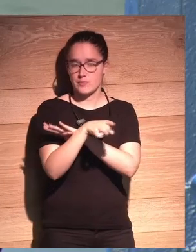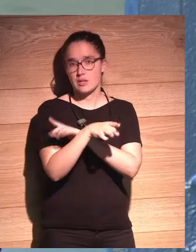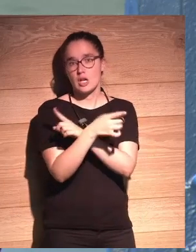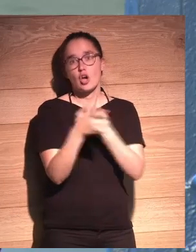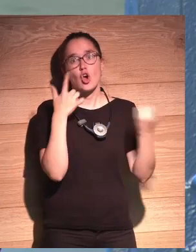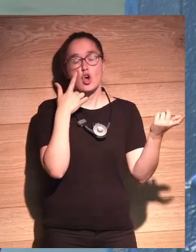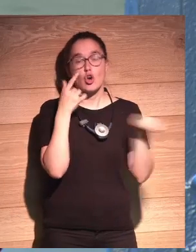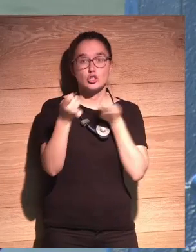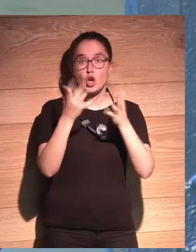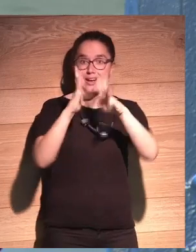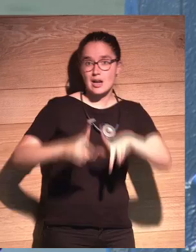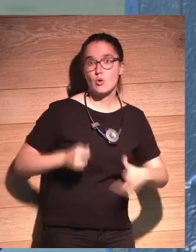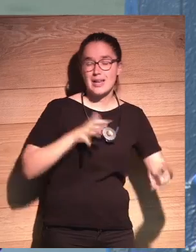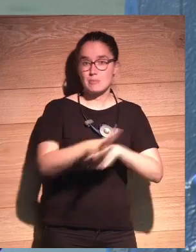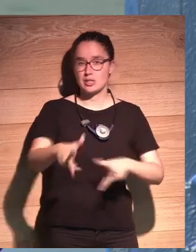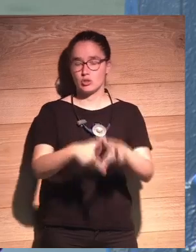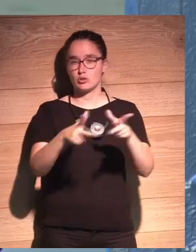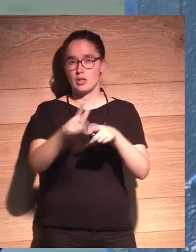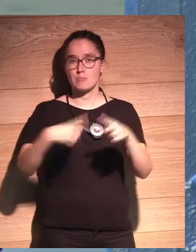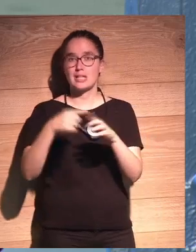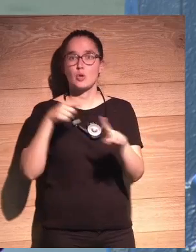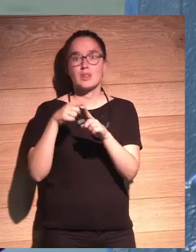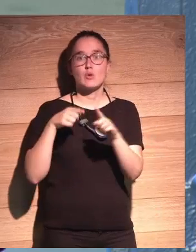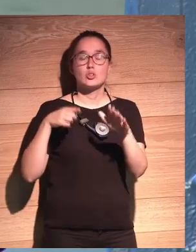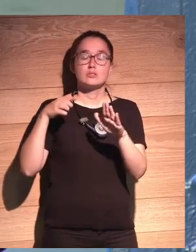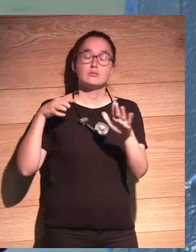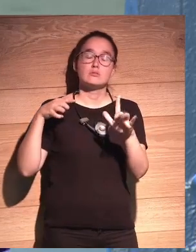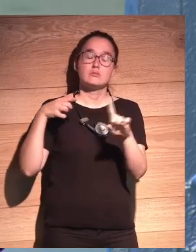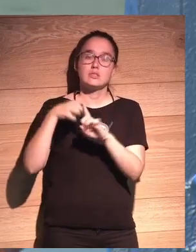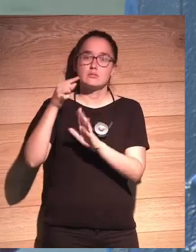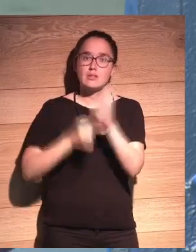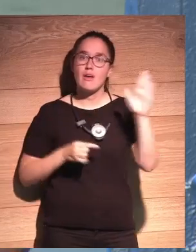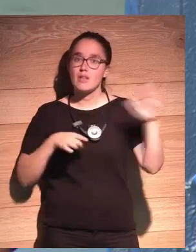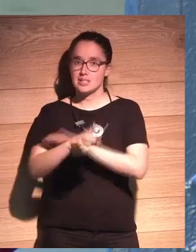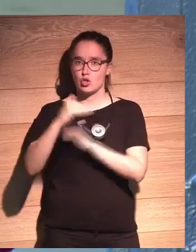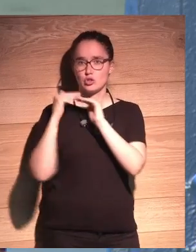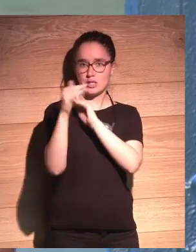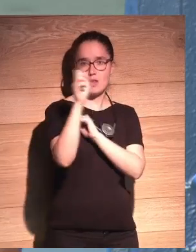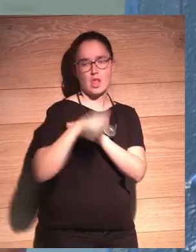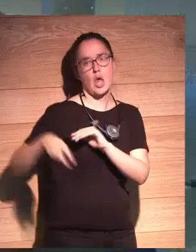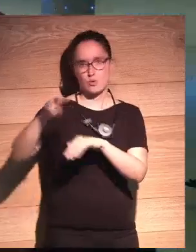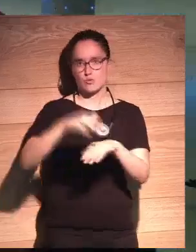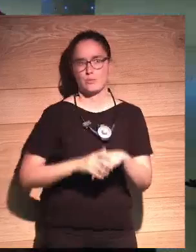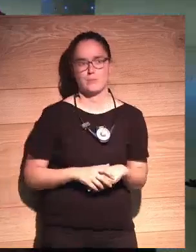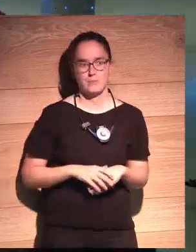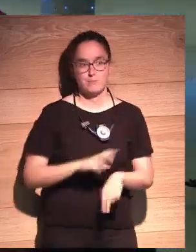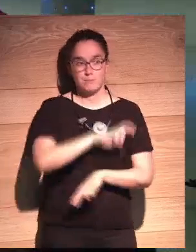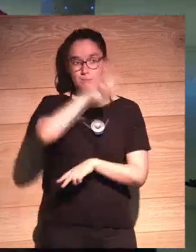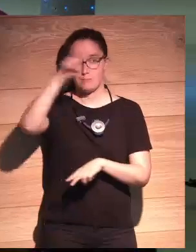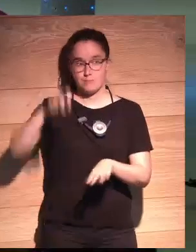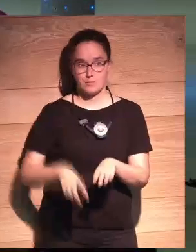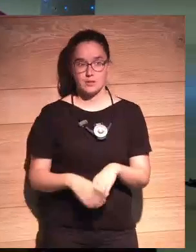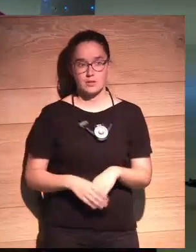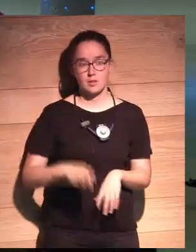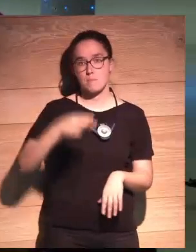technology is based on a digital platform for management, reporting and measurement of social impact